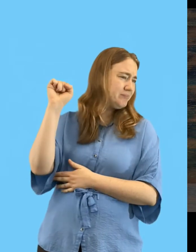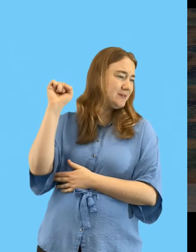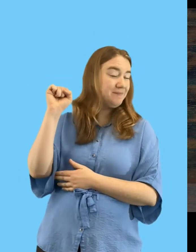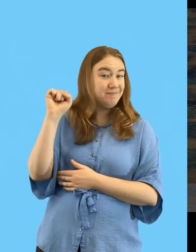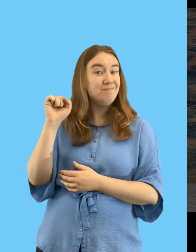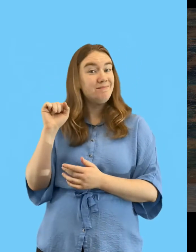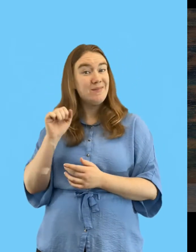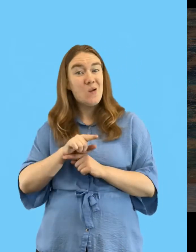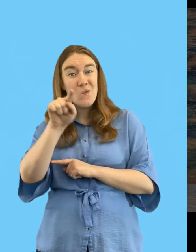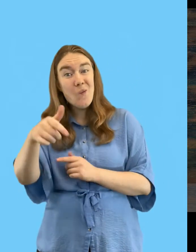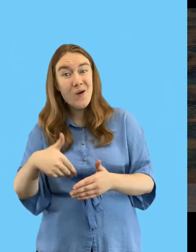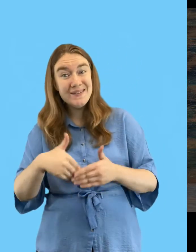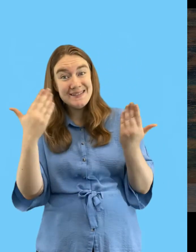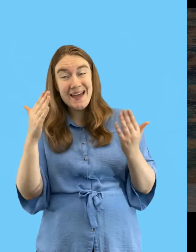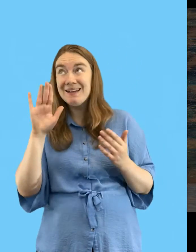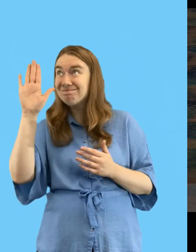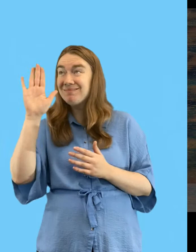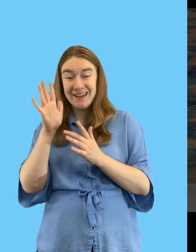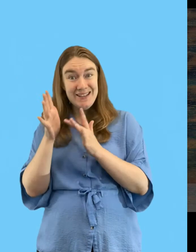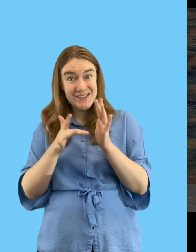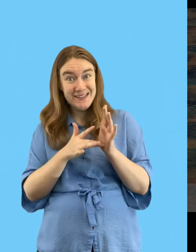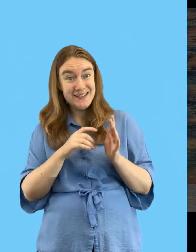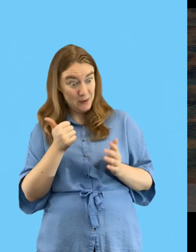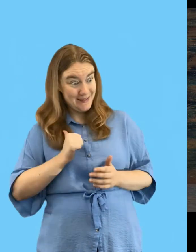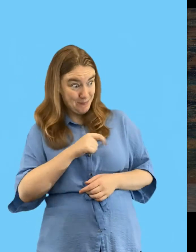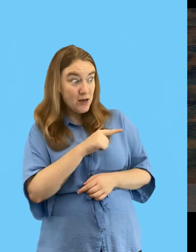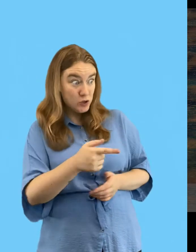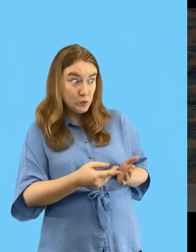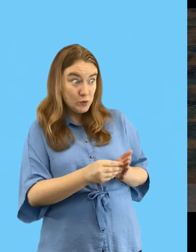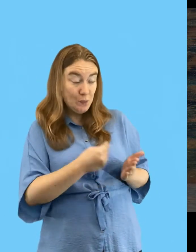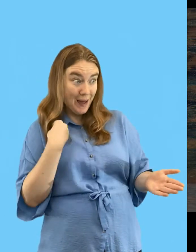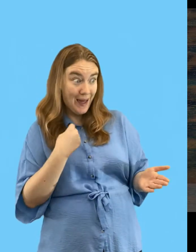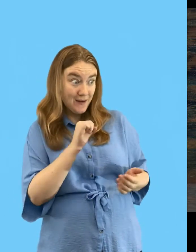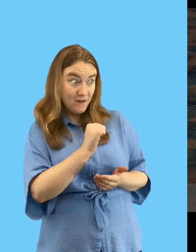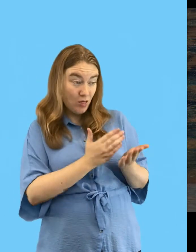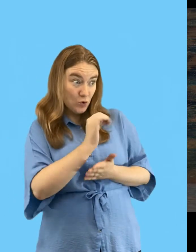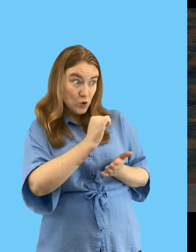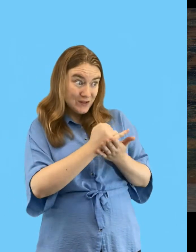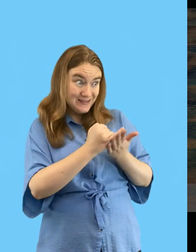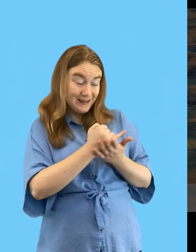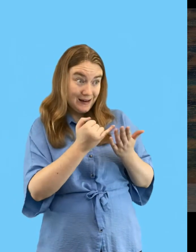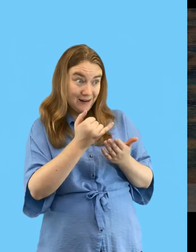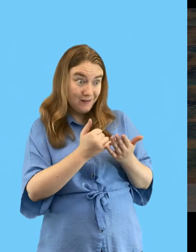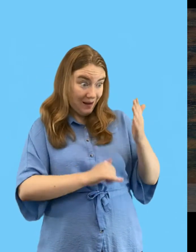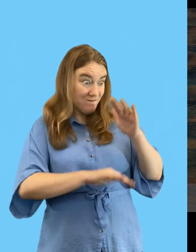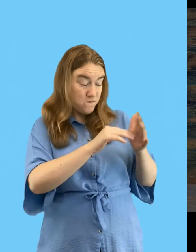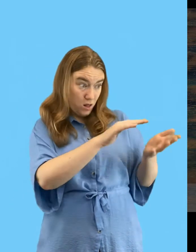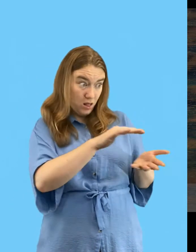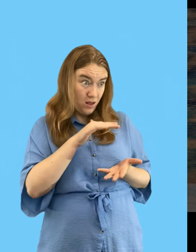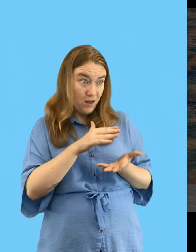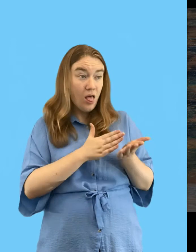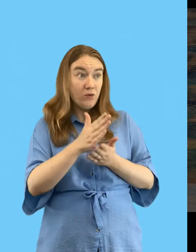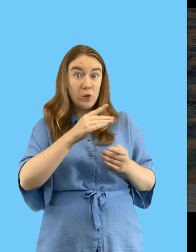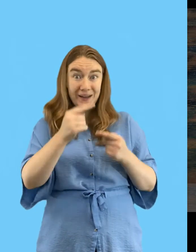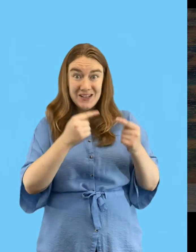one day Jesus will make you pay in full, in eternity, in a place which